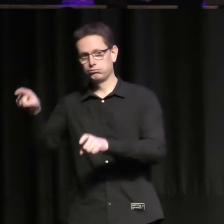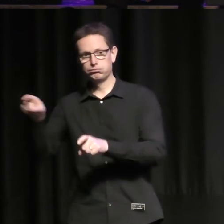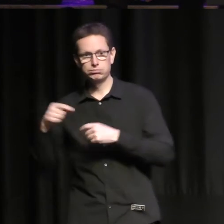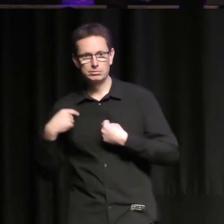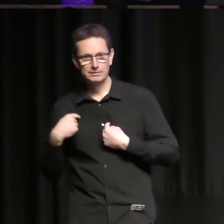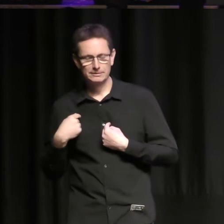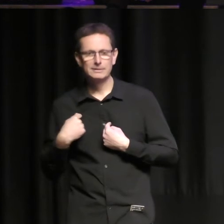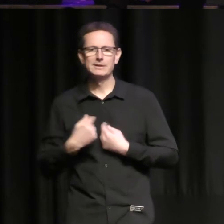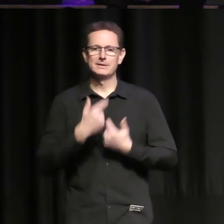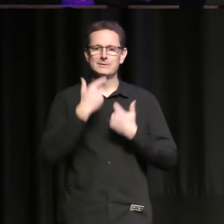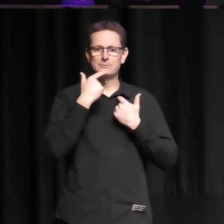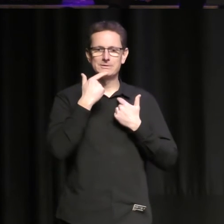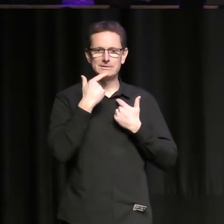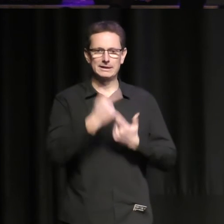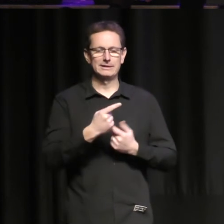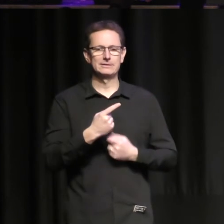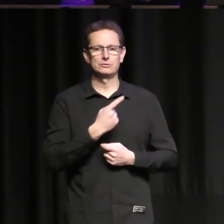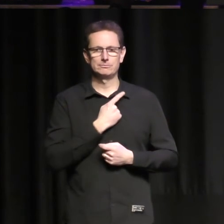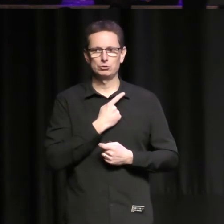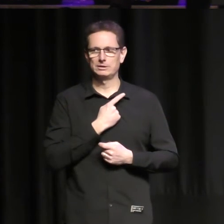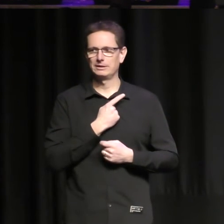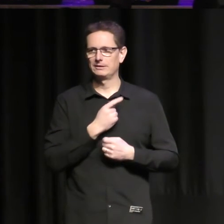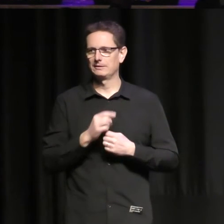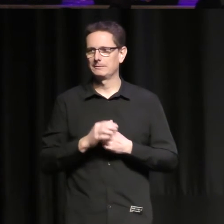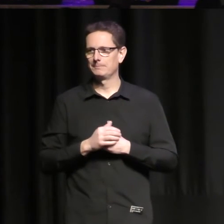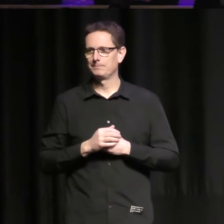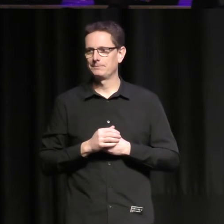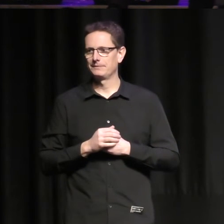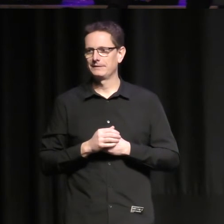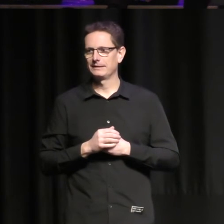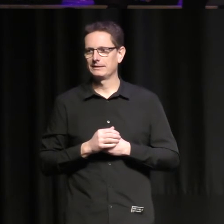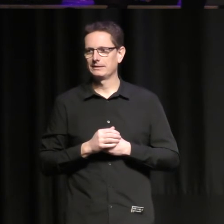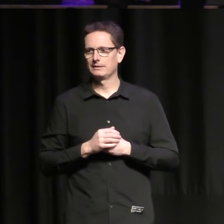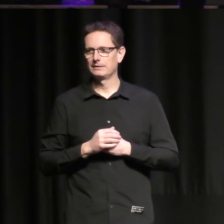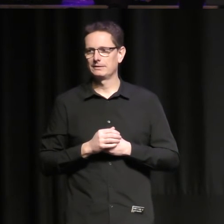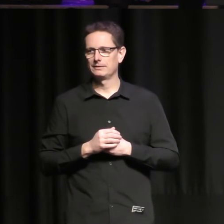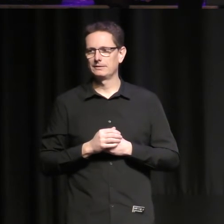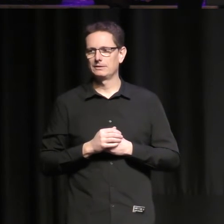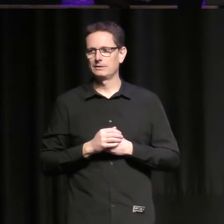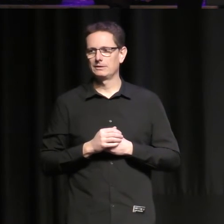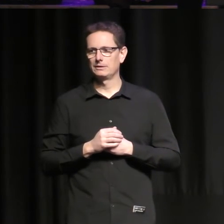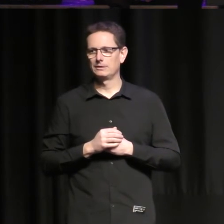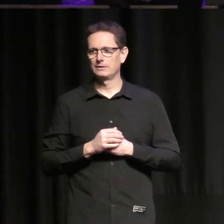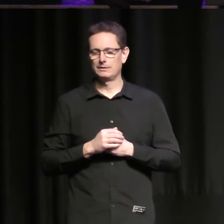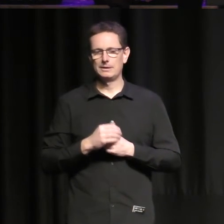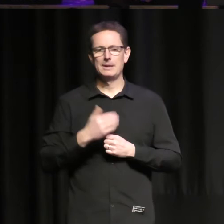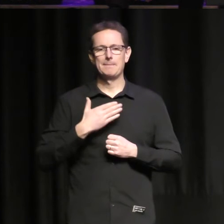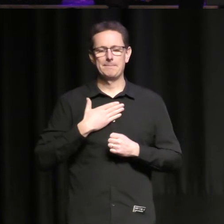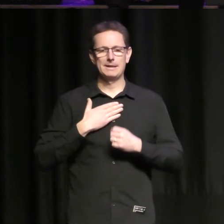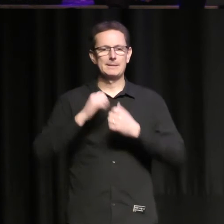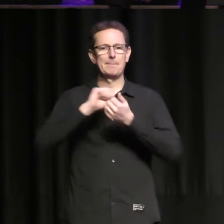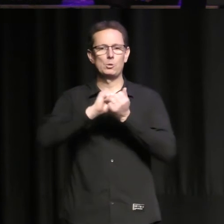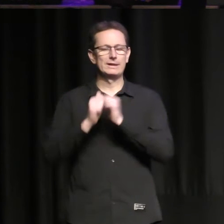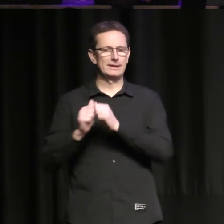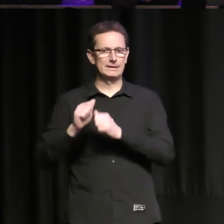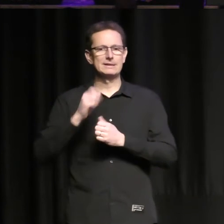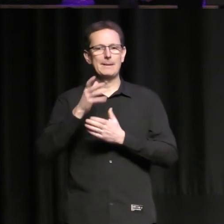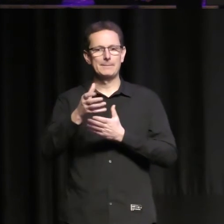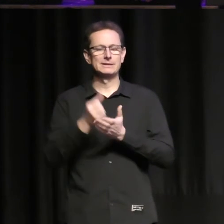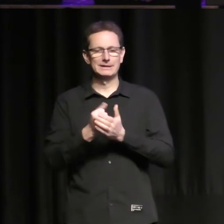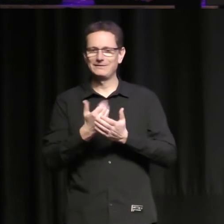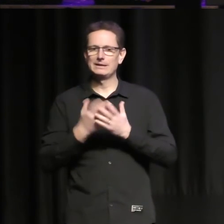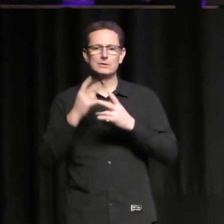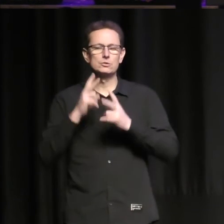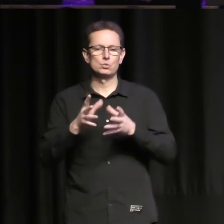So thank you so very much. And my political party, we're not so big.